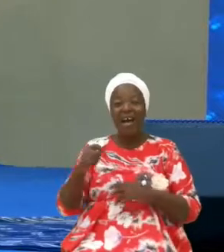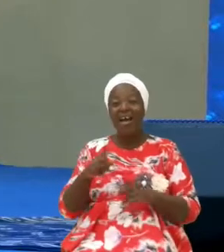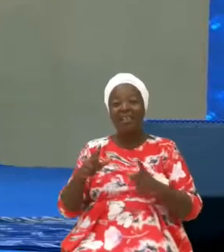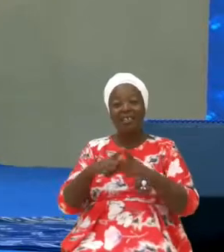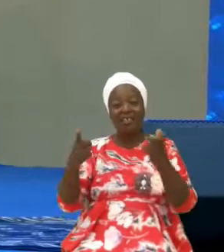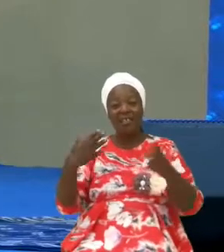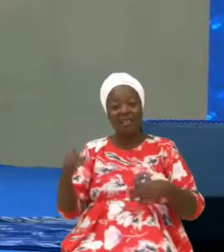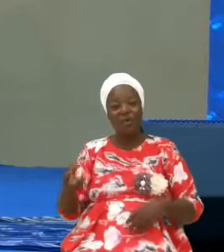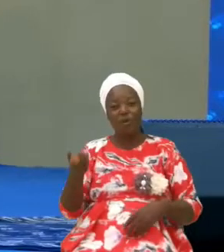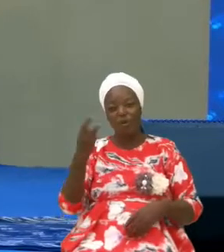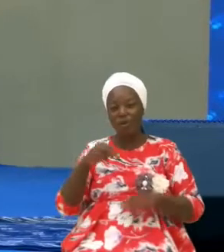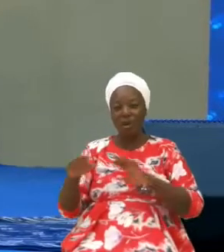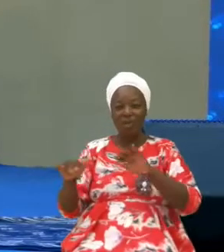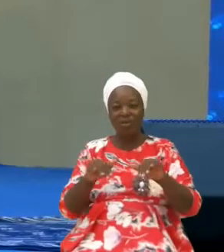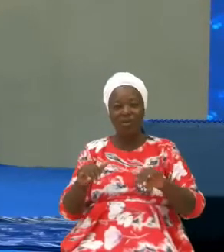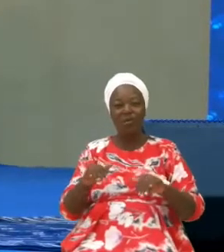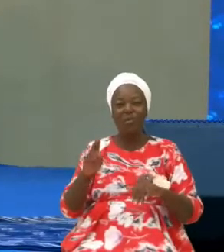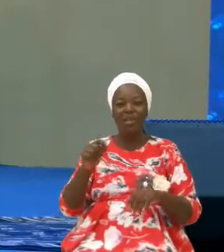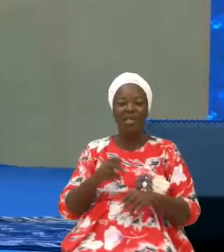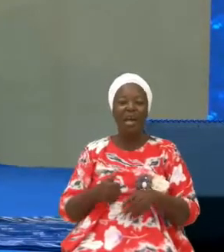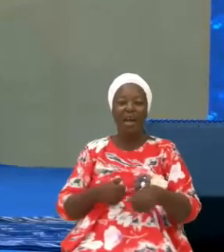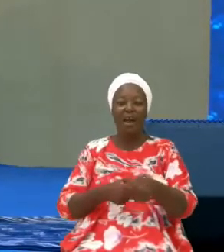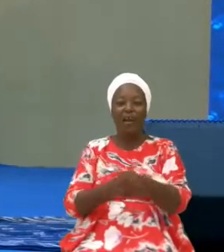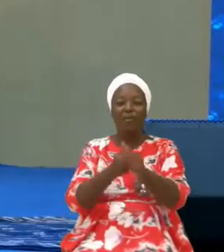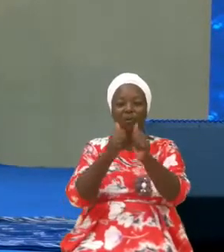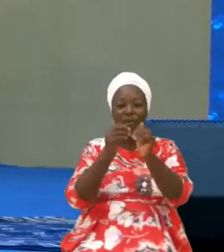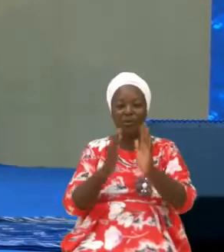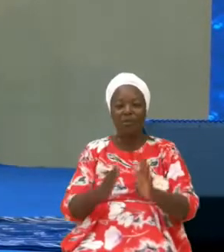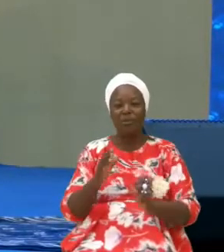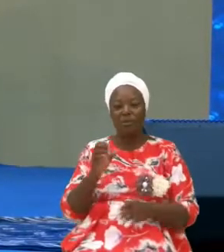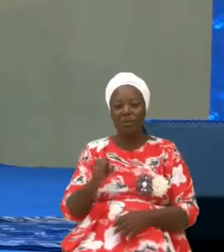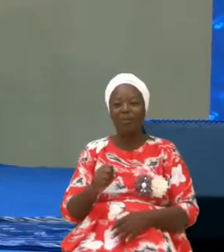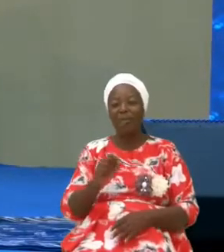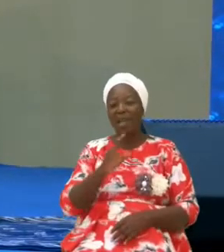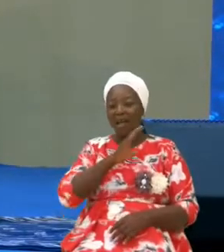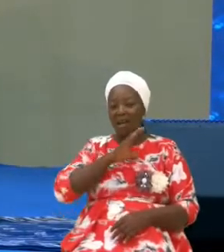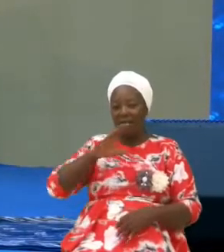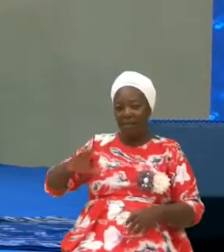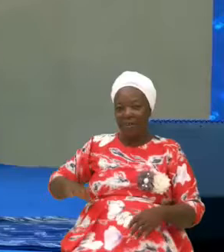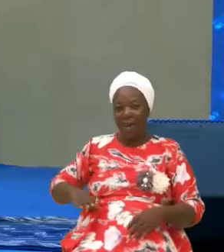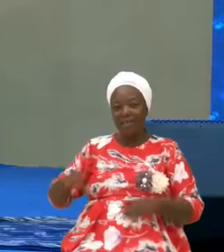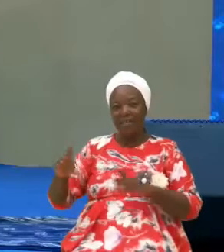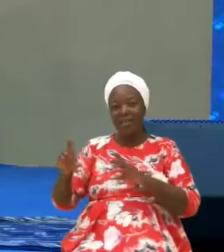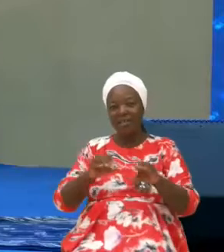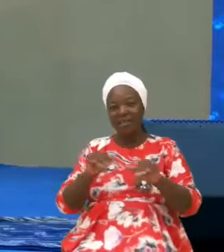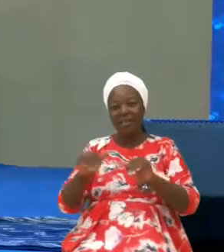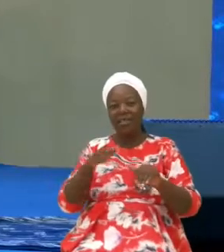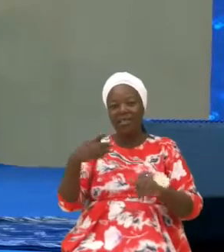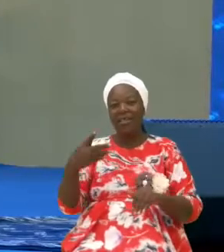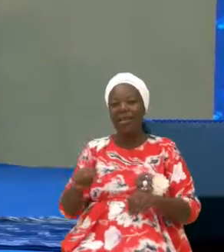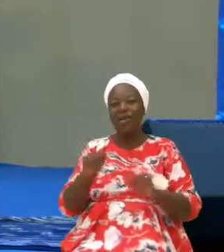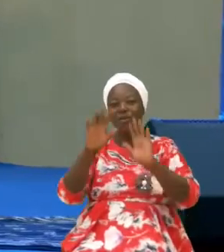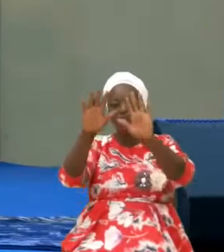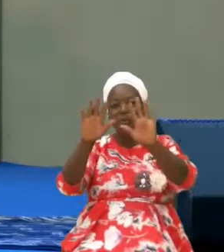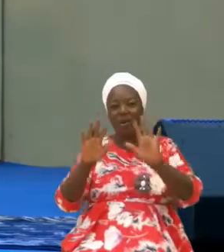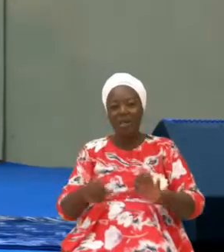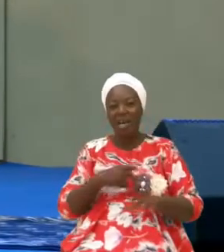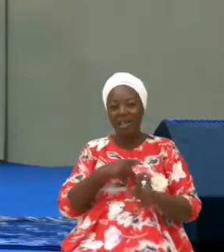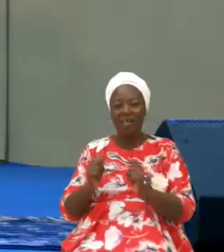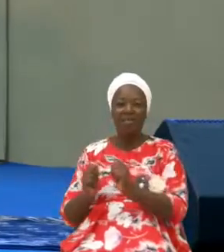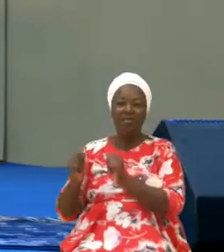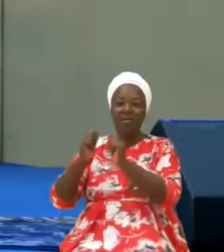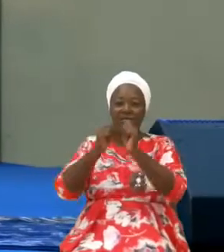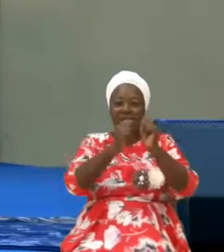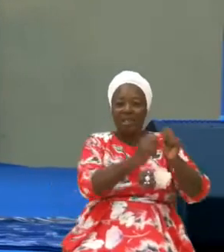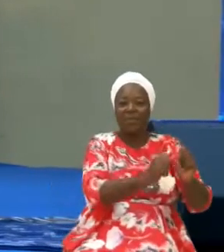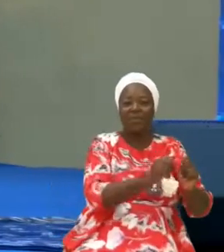Many wonders and signs were done by the apostles. Christ did the wonders,